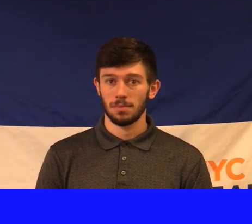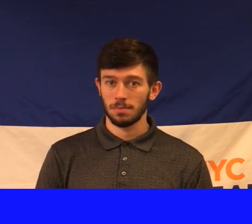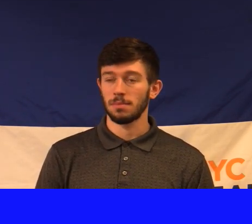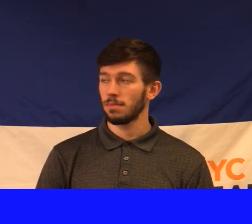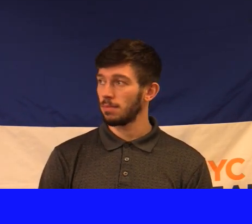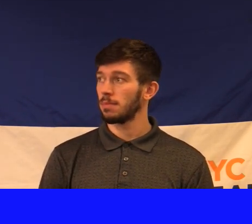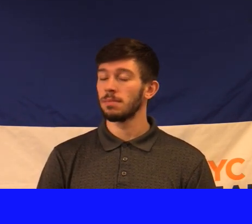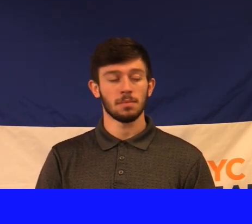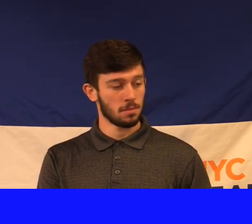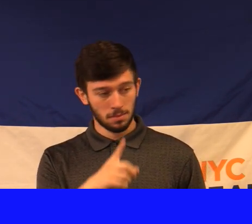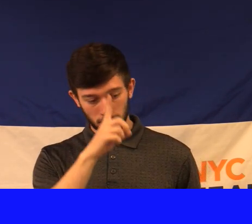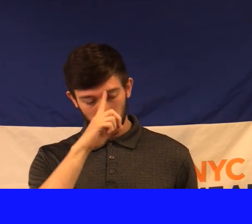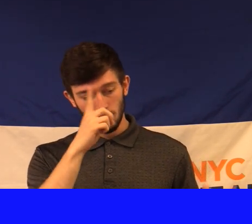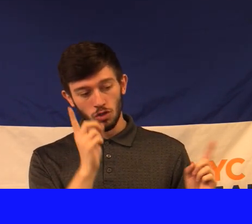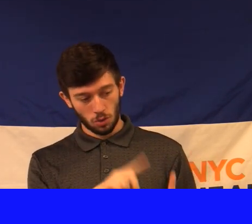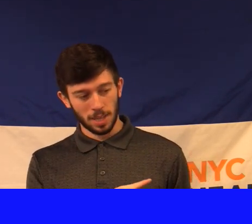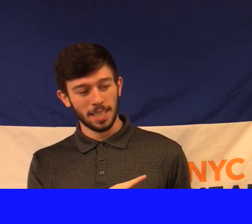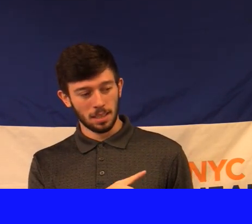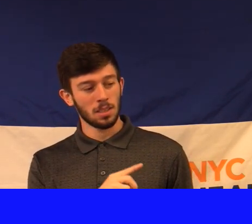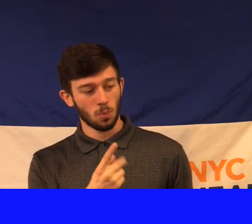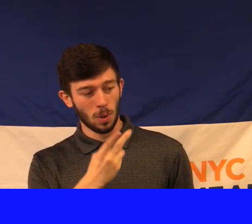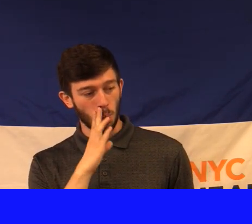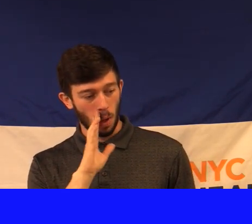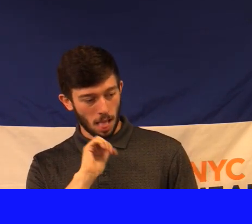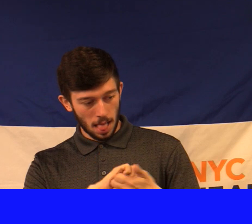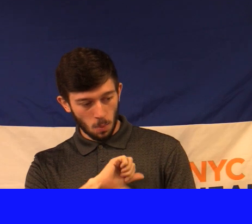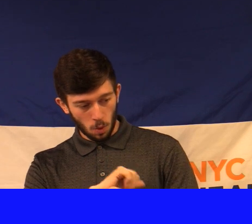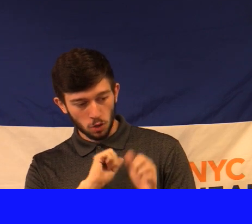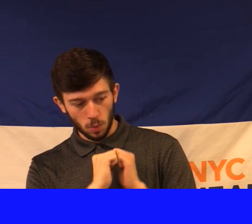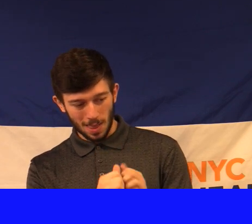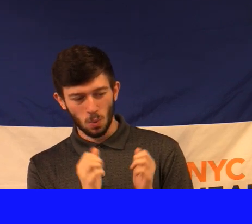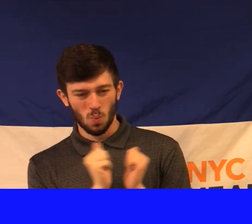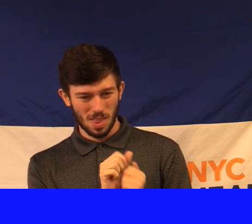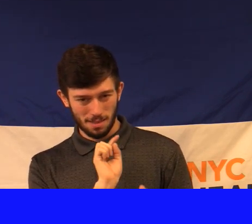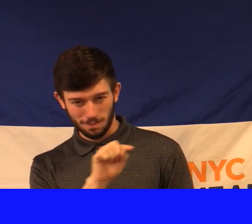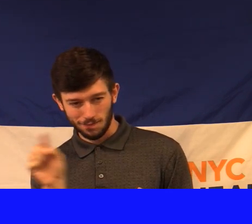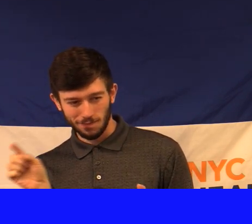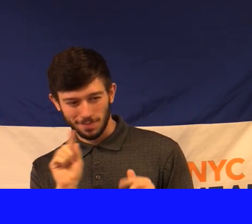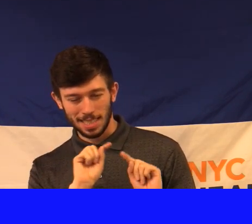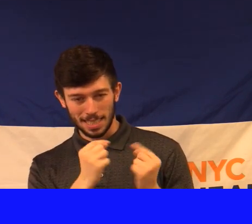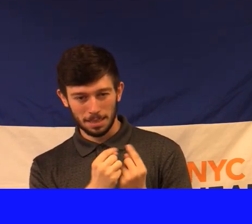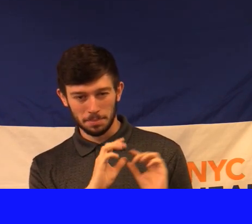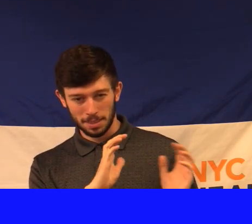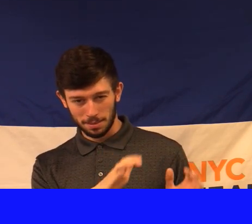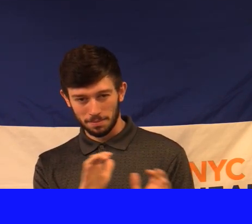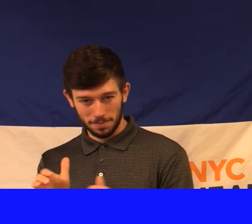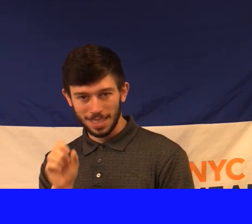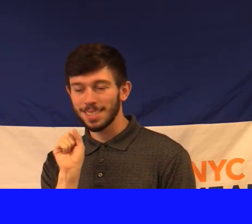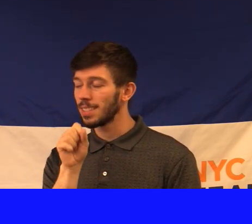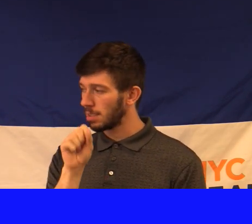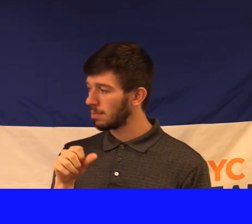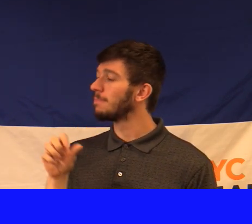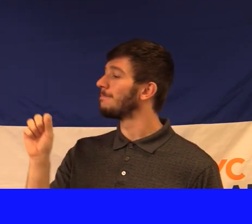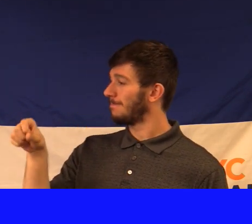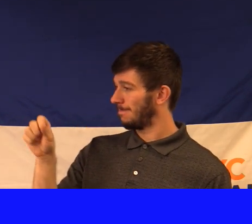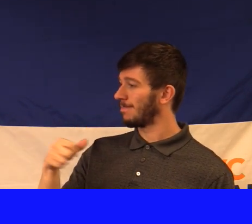I agree. And we'll work together with the various teams. I'm positive we will. Dr.